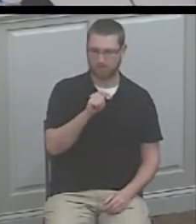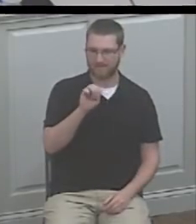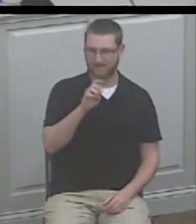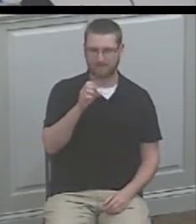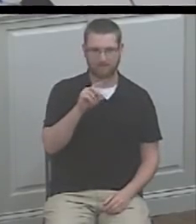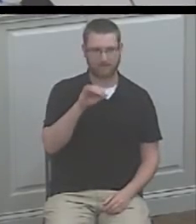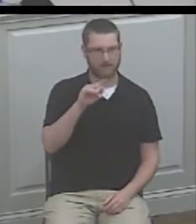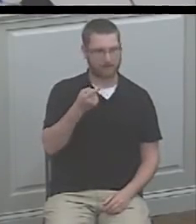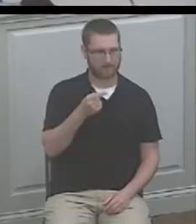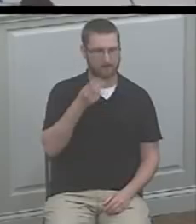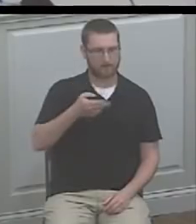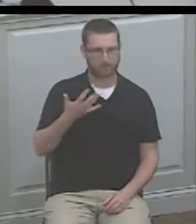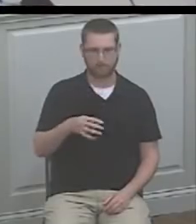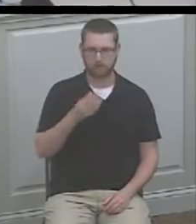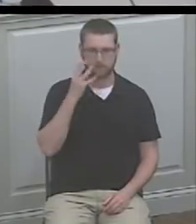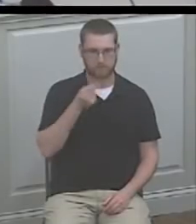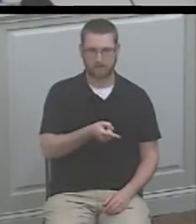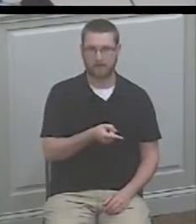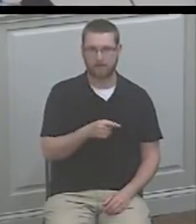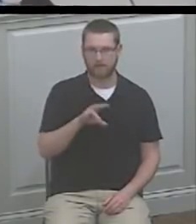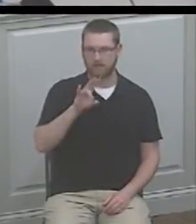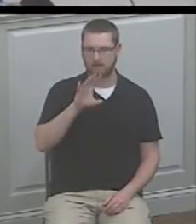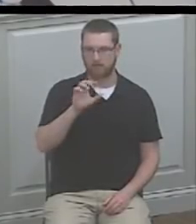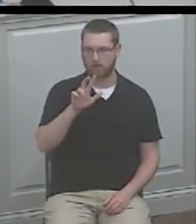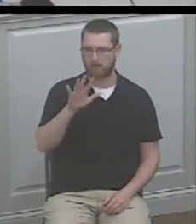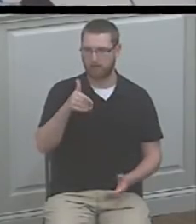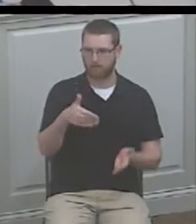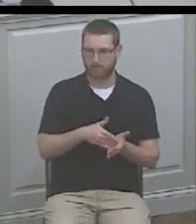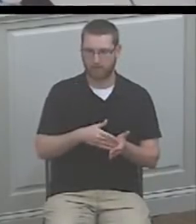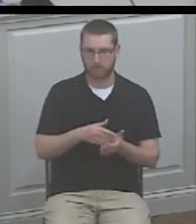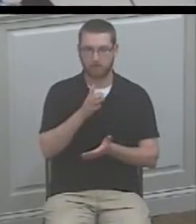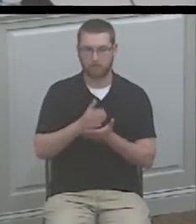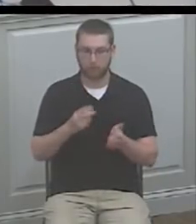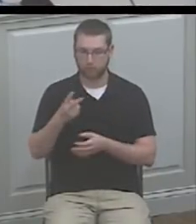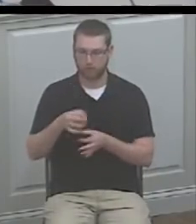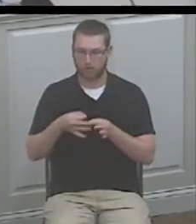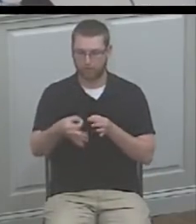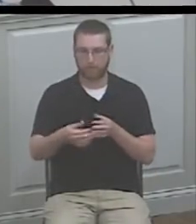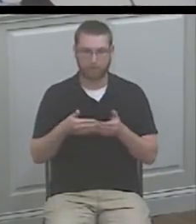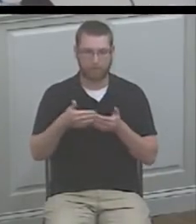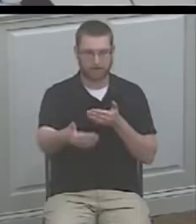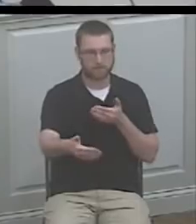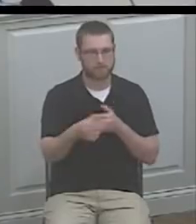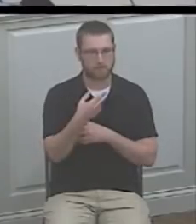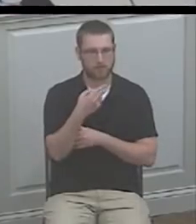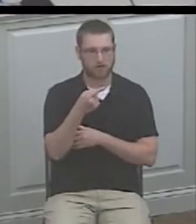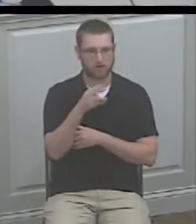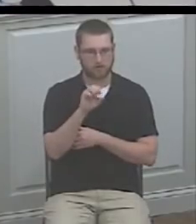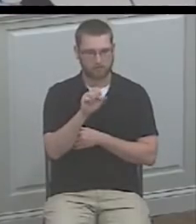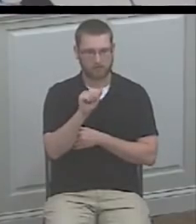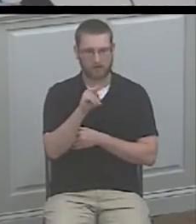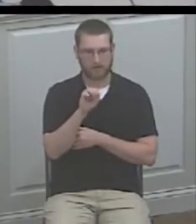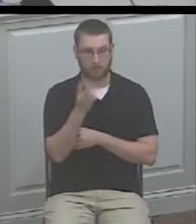history with. His price for that work was $735,000. Phase two is going beyond that location at Hughes Lane and Pearville